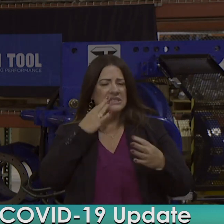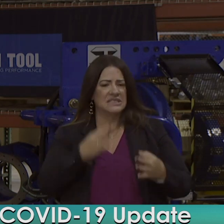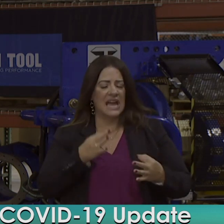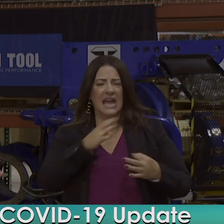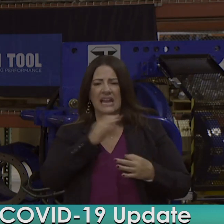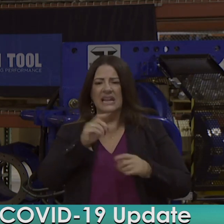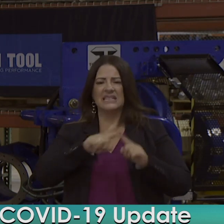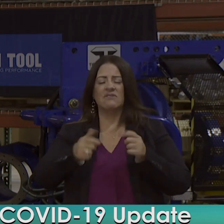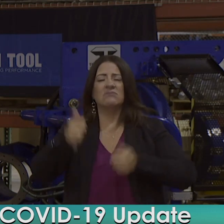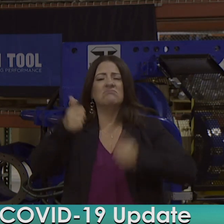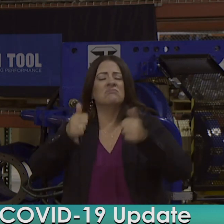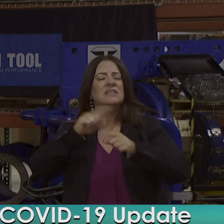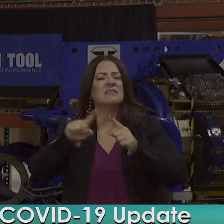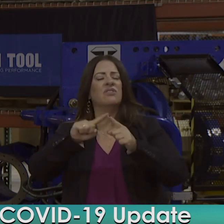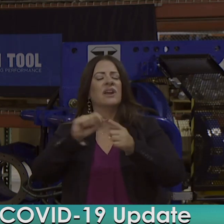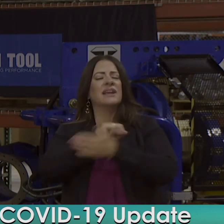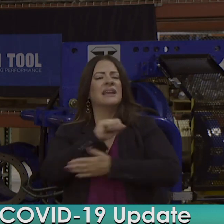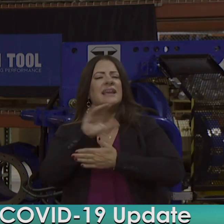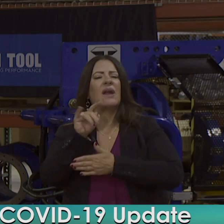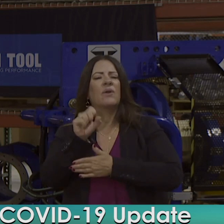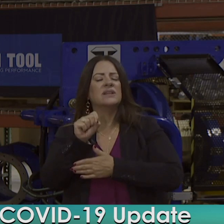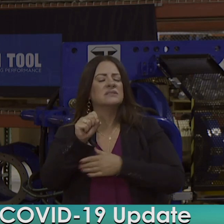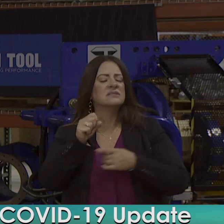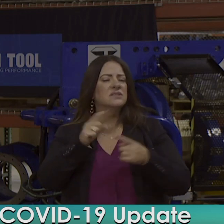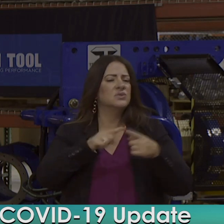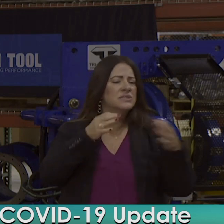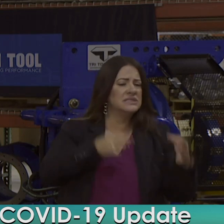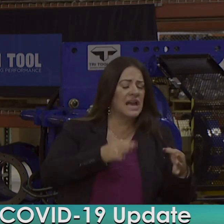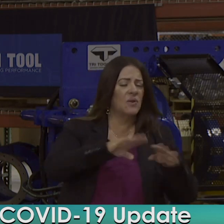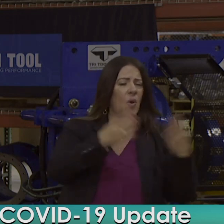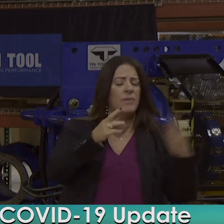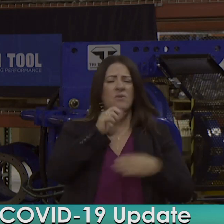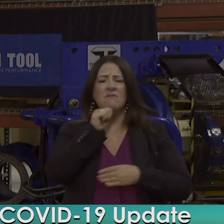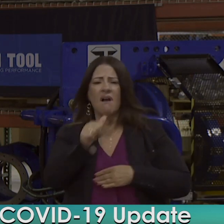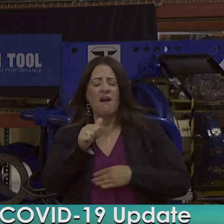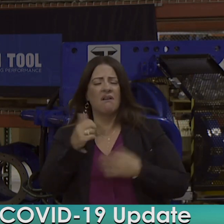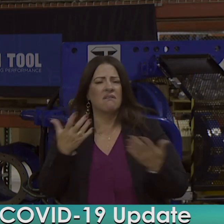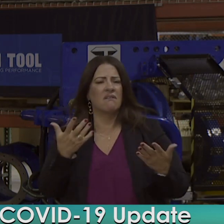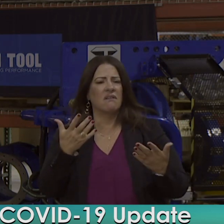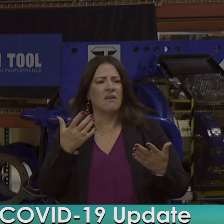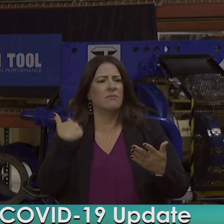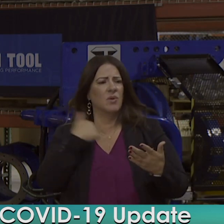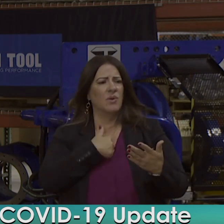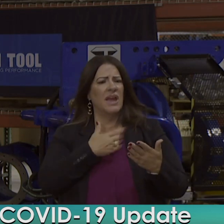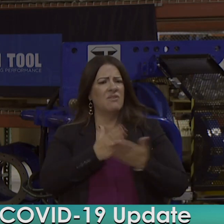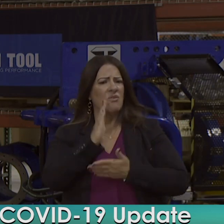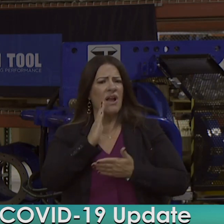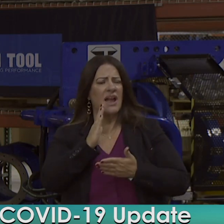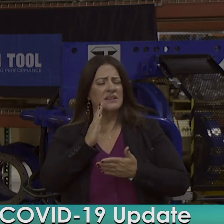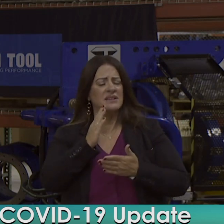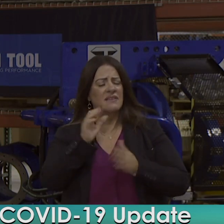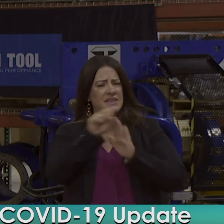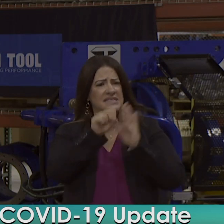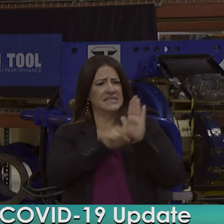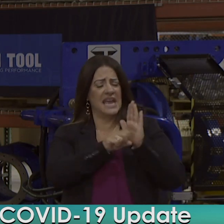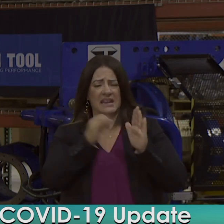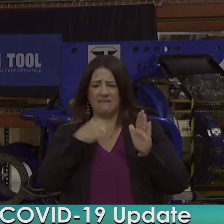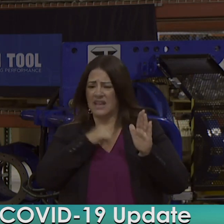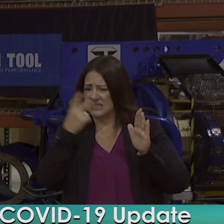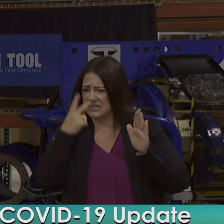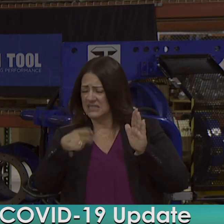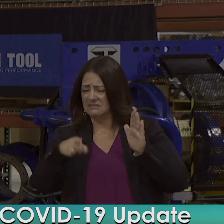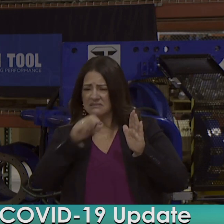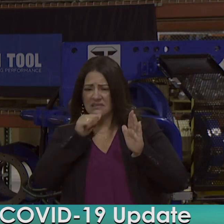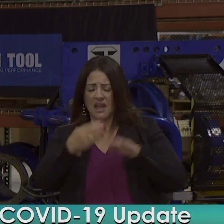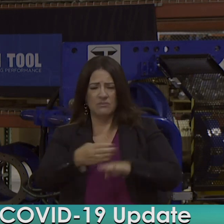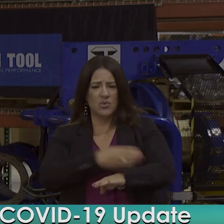phase. And as we have in Imperial County in the announcement today, we reserve the right to toggle back if we don't see movement